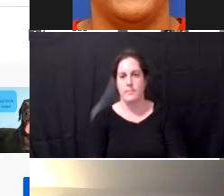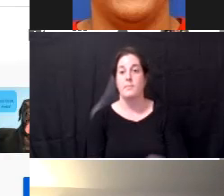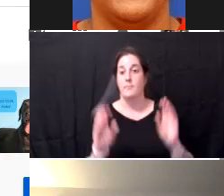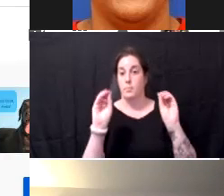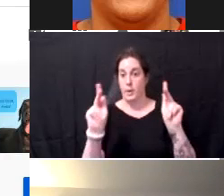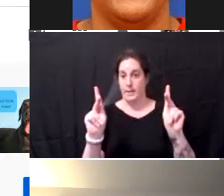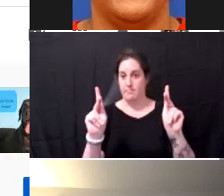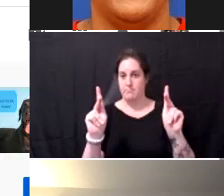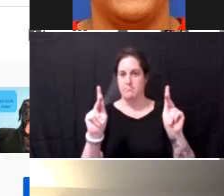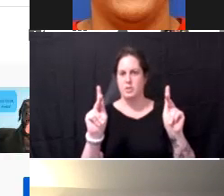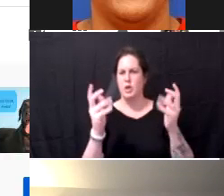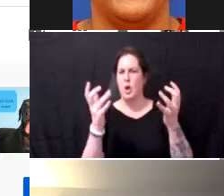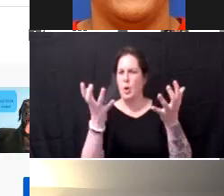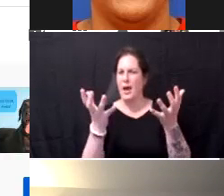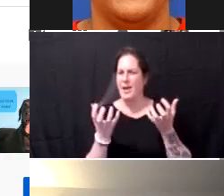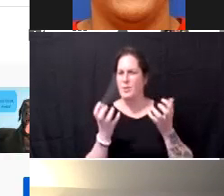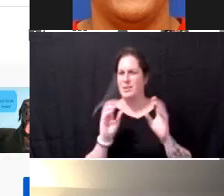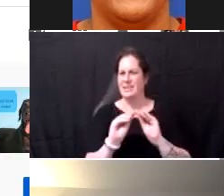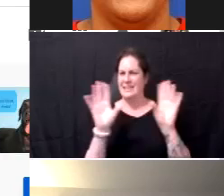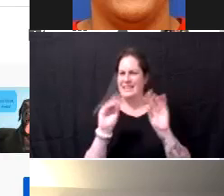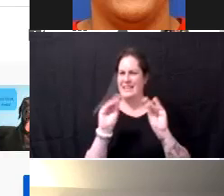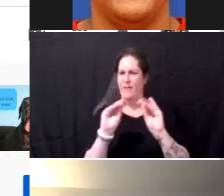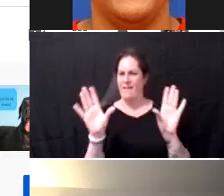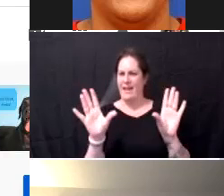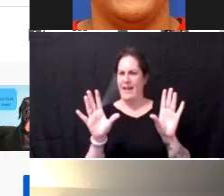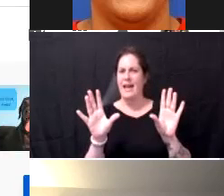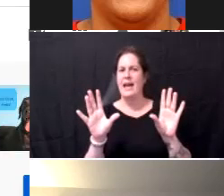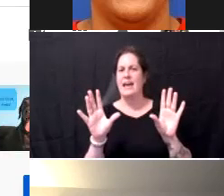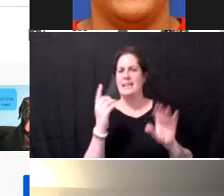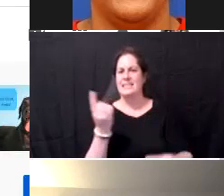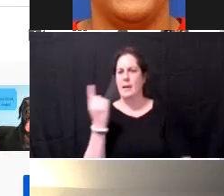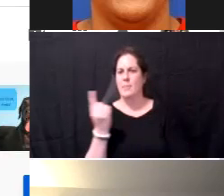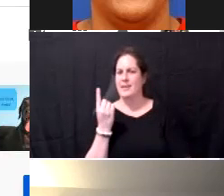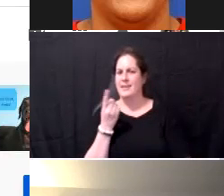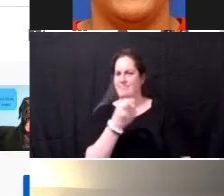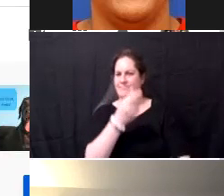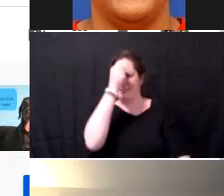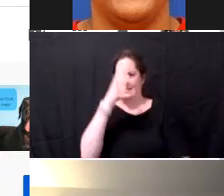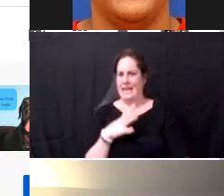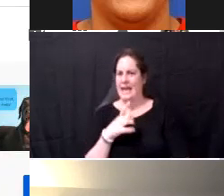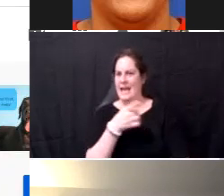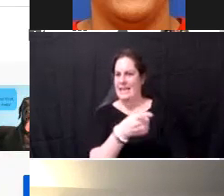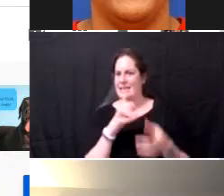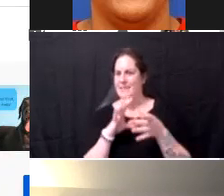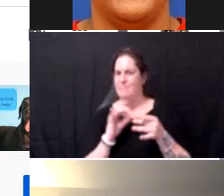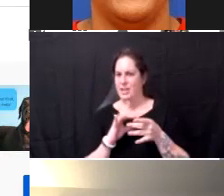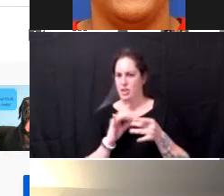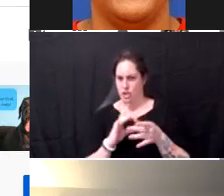so I want to clarify for you something that he said in the video,